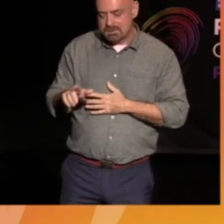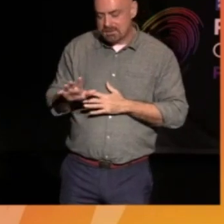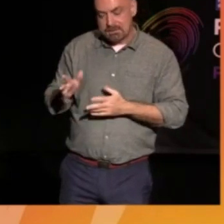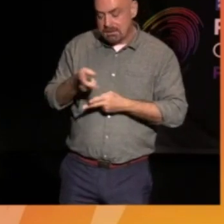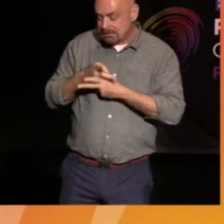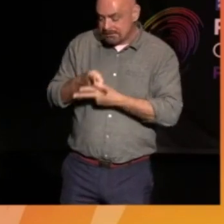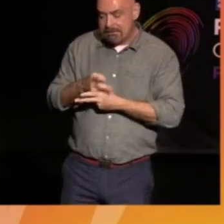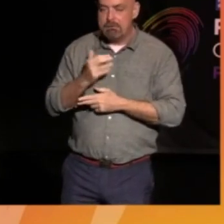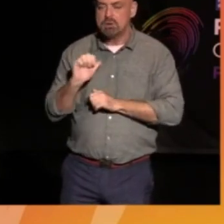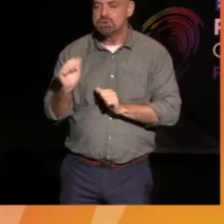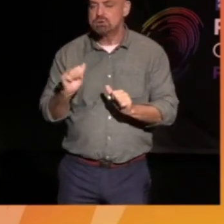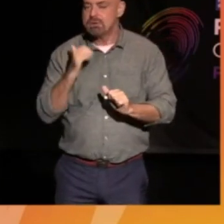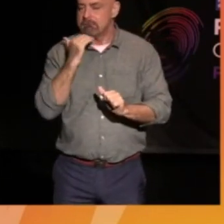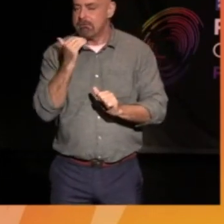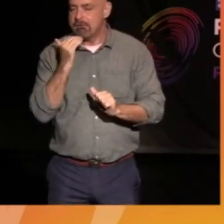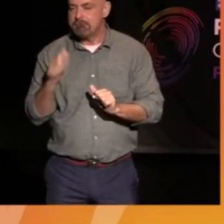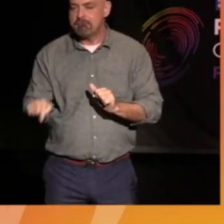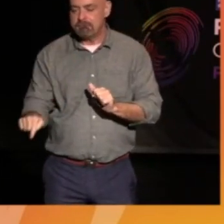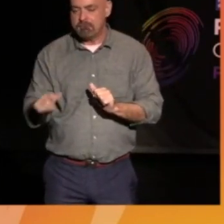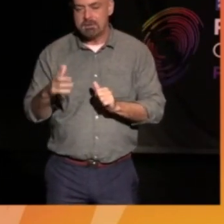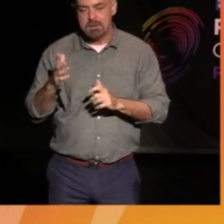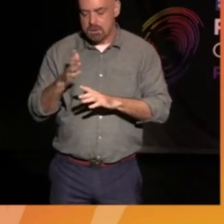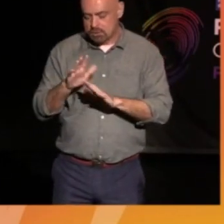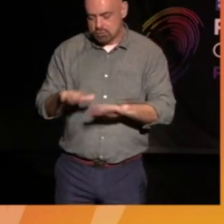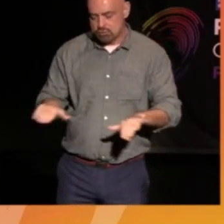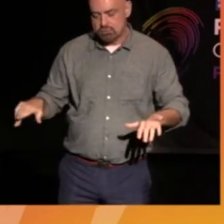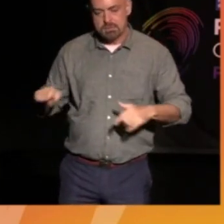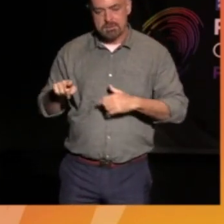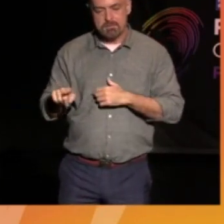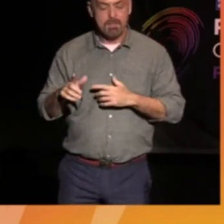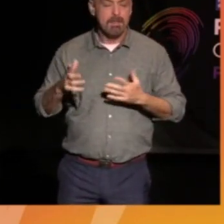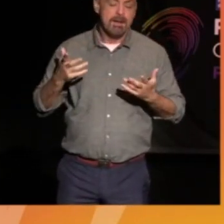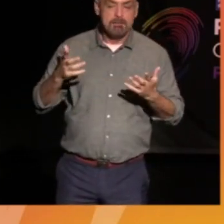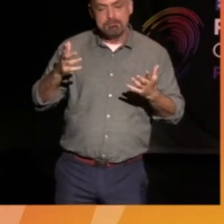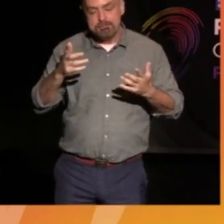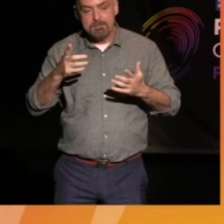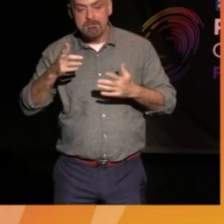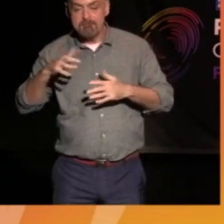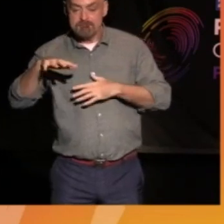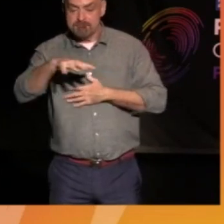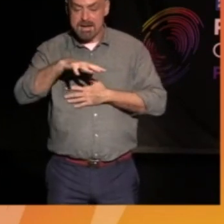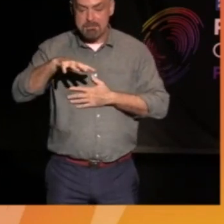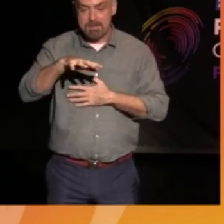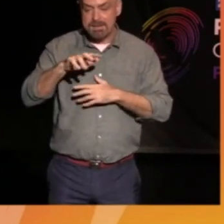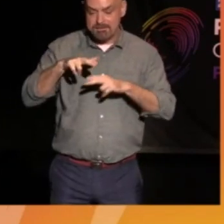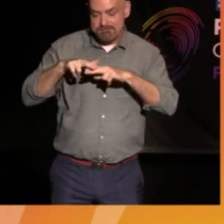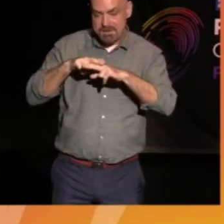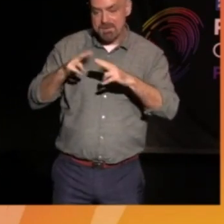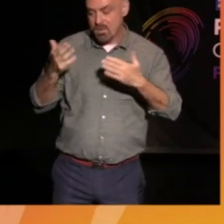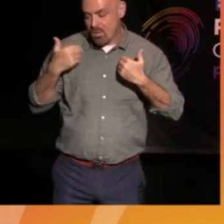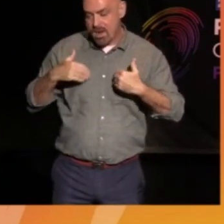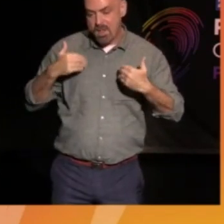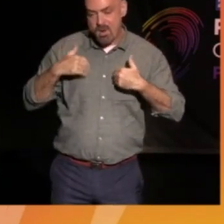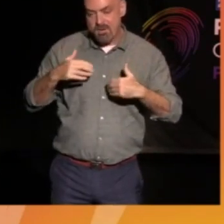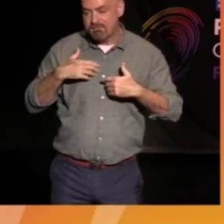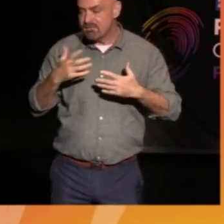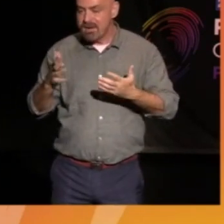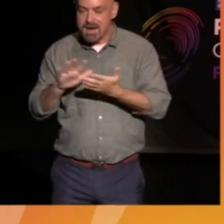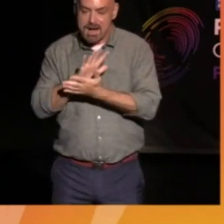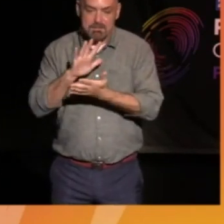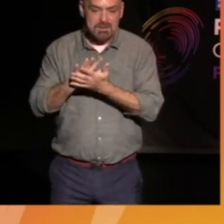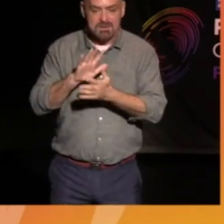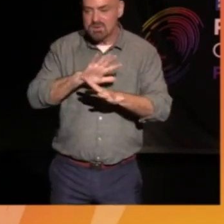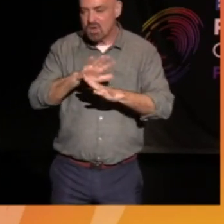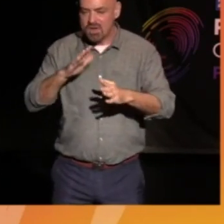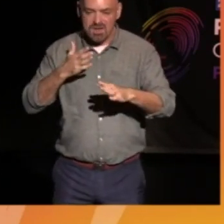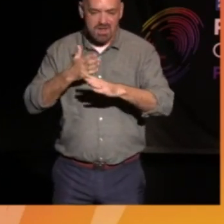for them enough. They're very much the product of, if the family is solvent, happy, secure, not